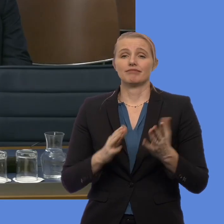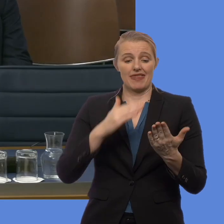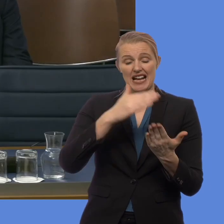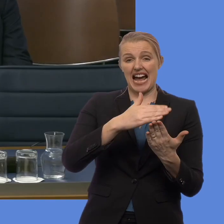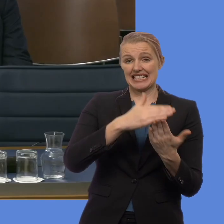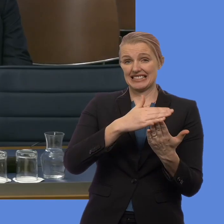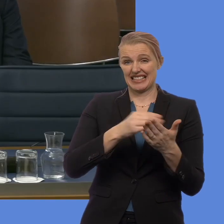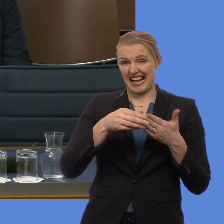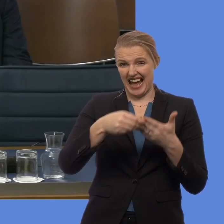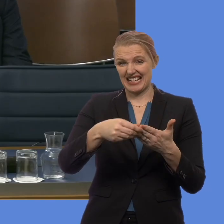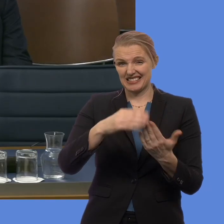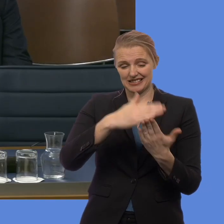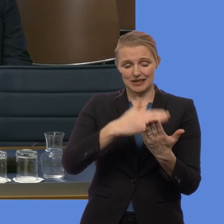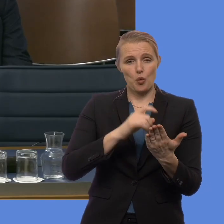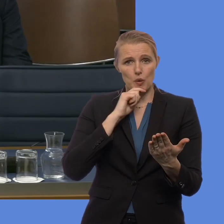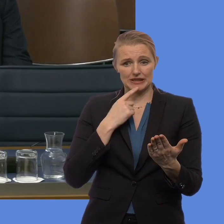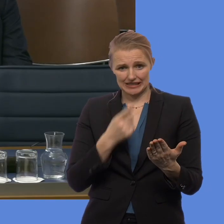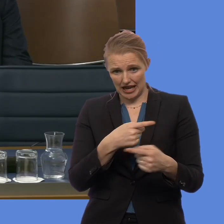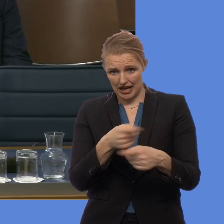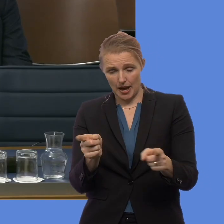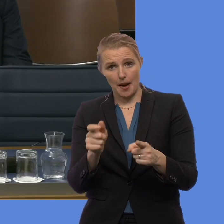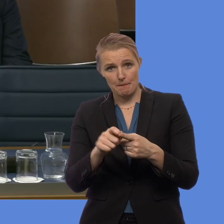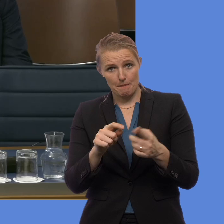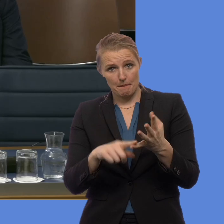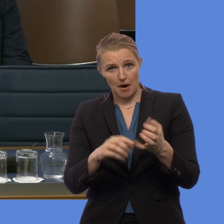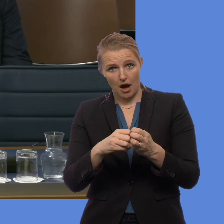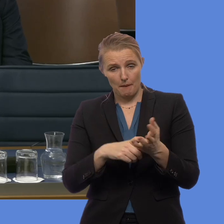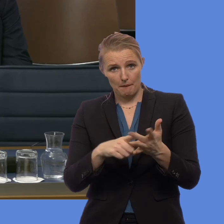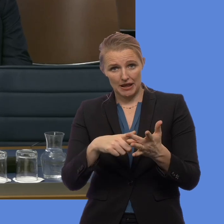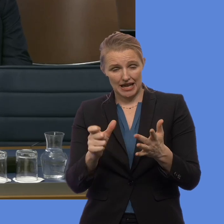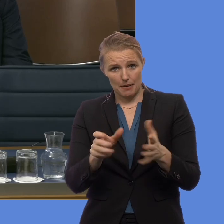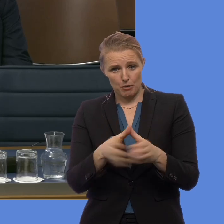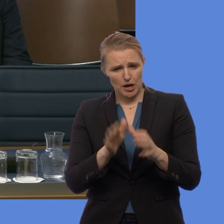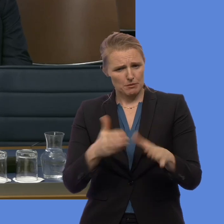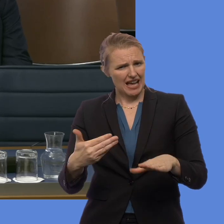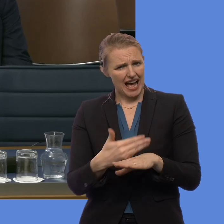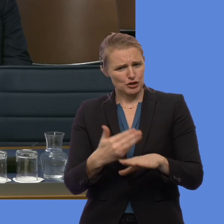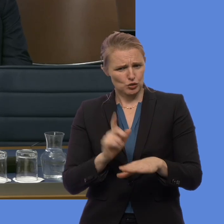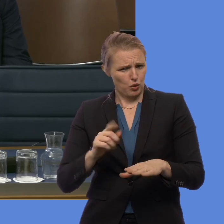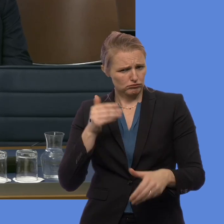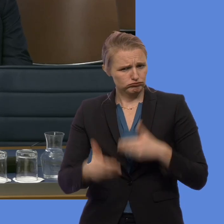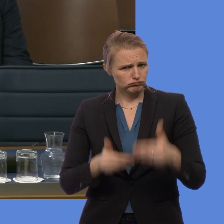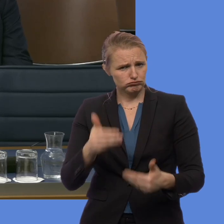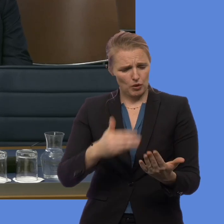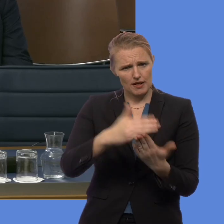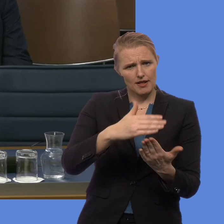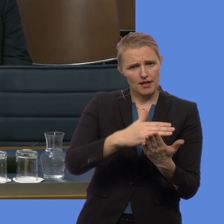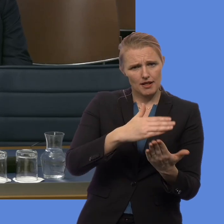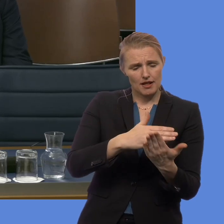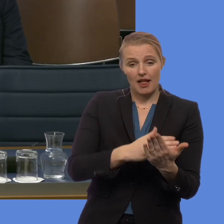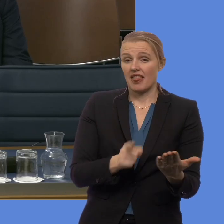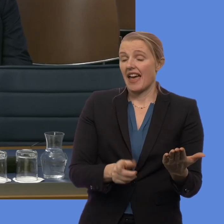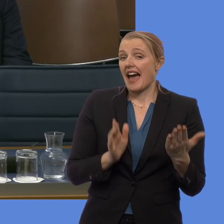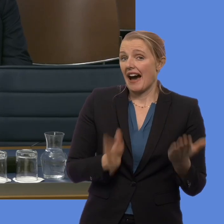any public body the steps they should take, and they must have regard to that statutory guidance, which will be fully consulted on with the